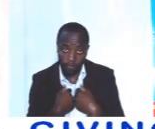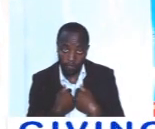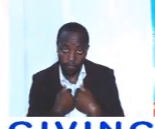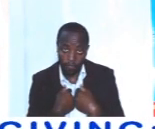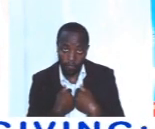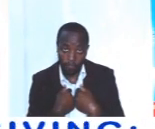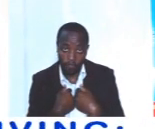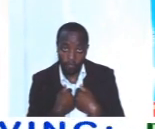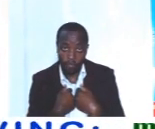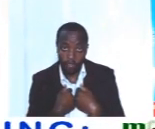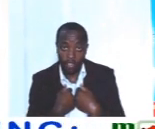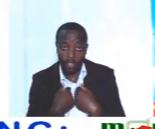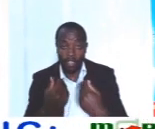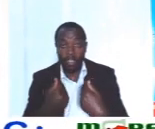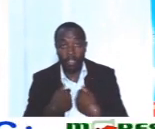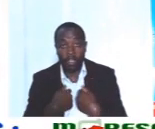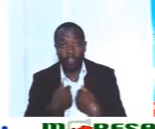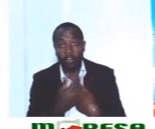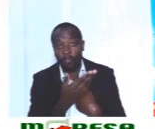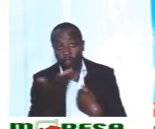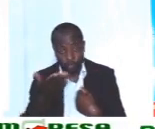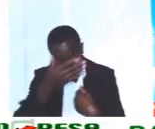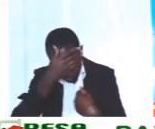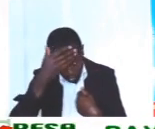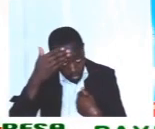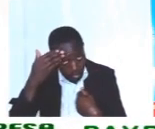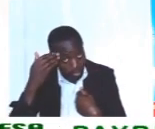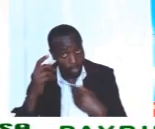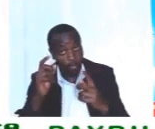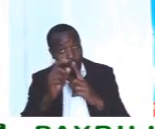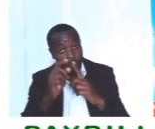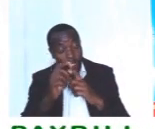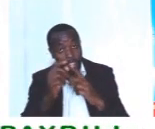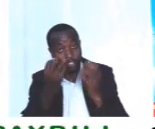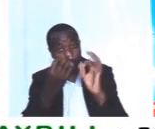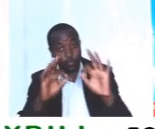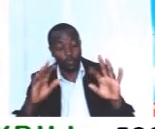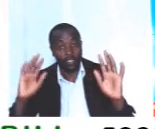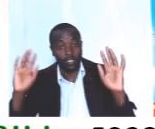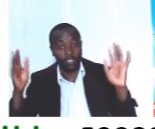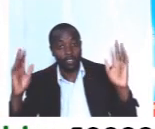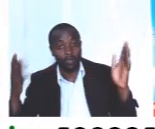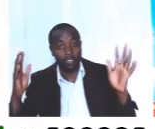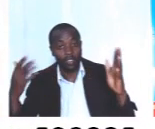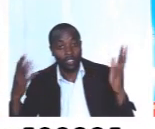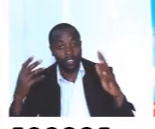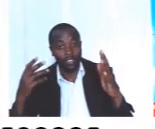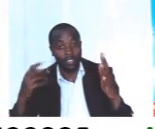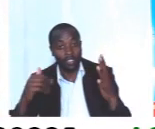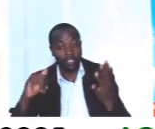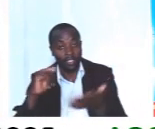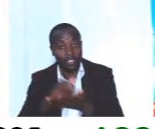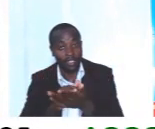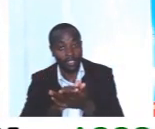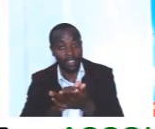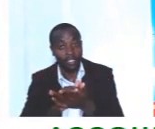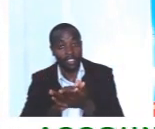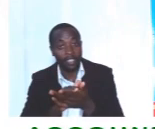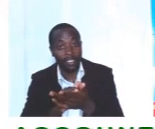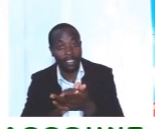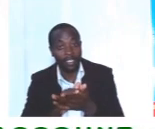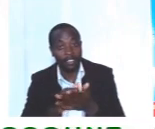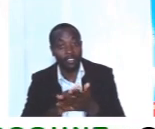And have you completely forgotten this word of encouragement that addresses you as a father addresses